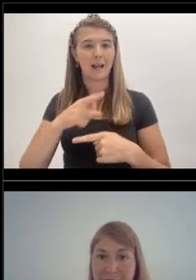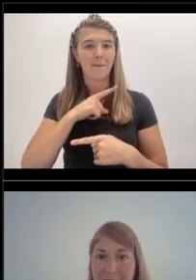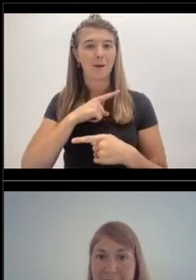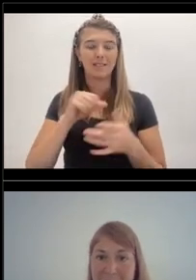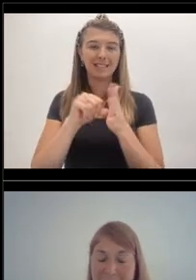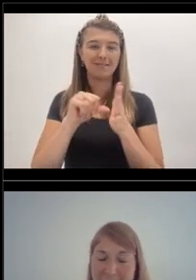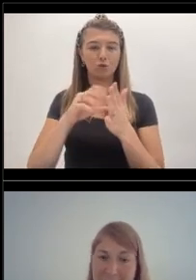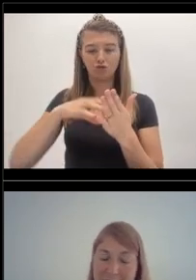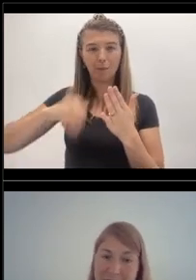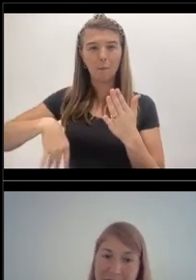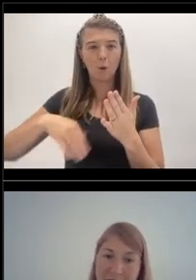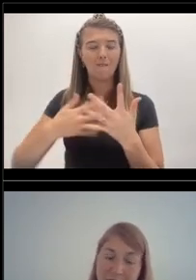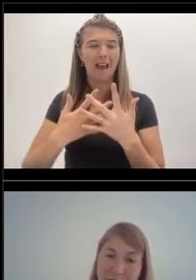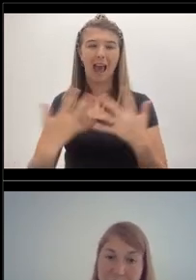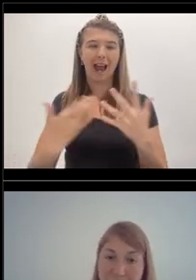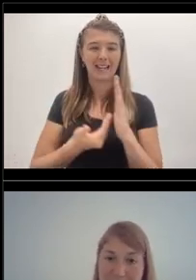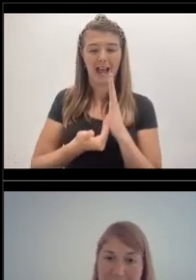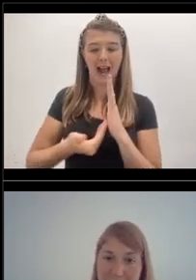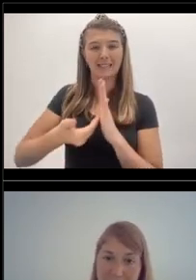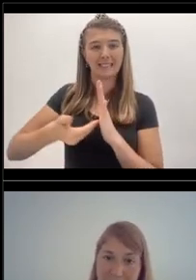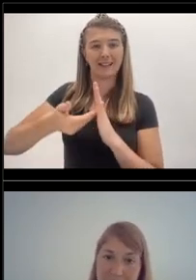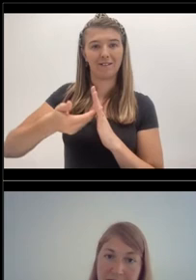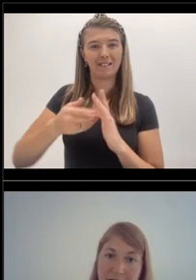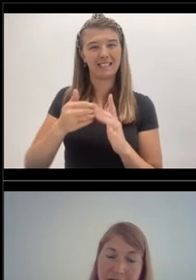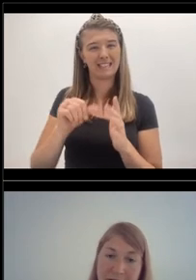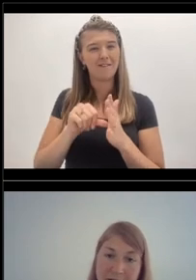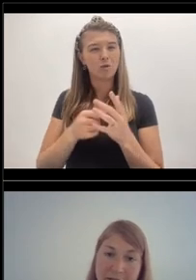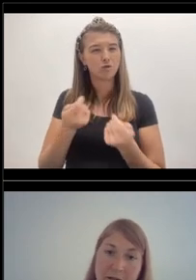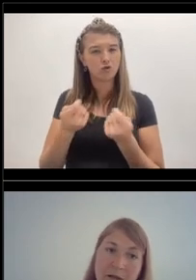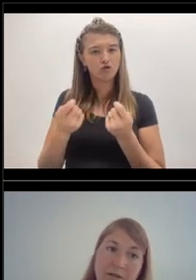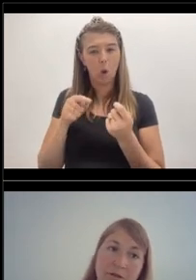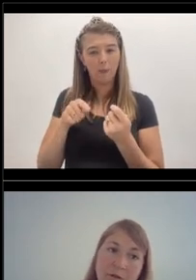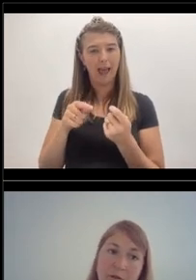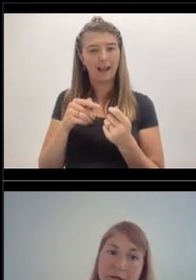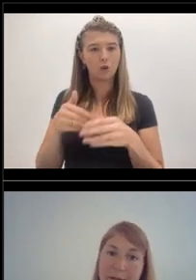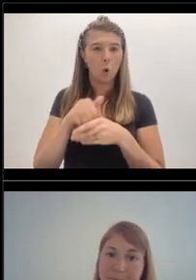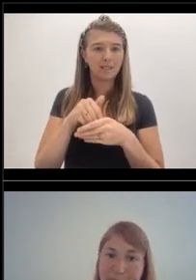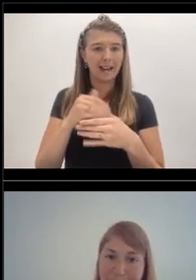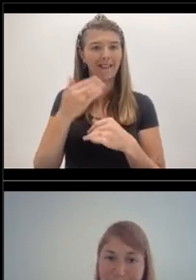any remaining additives and it's hard to control the additive content in the end. So